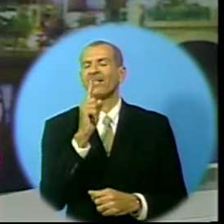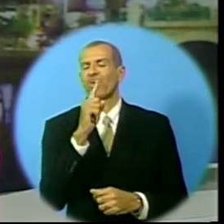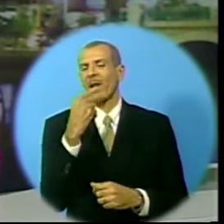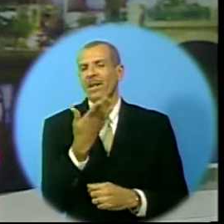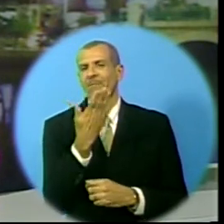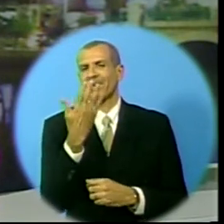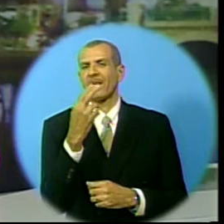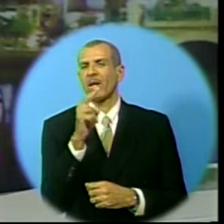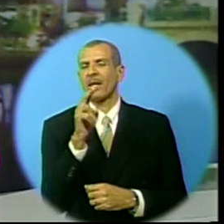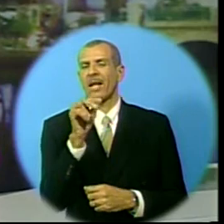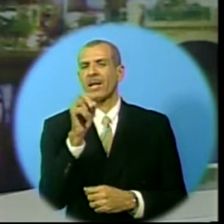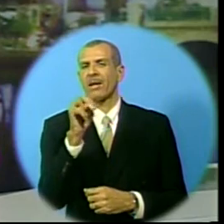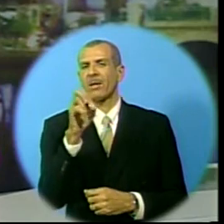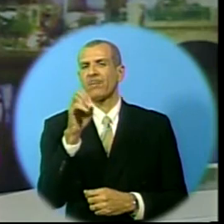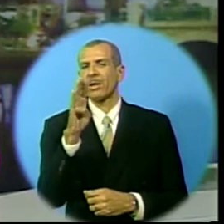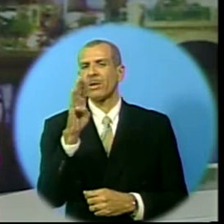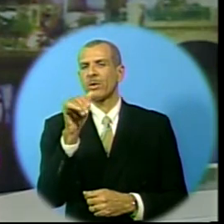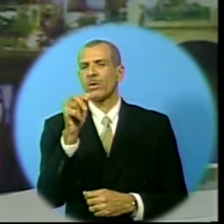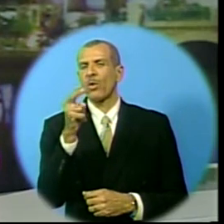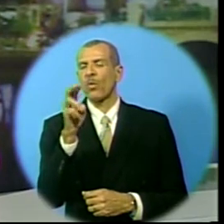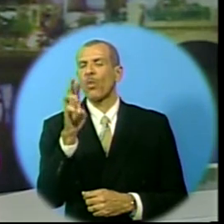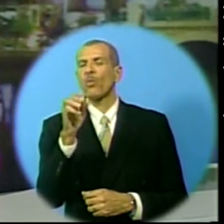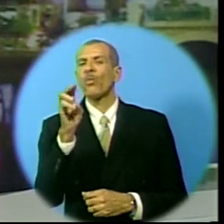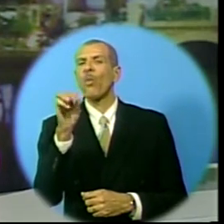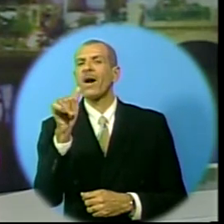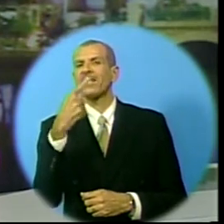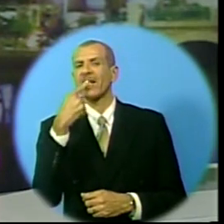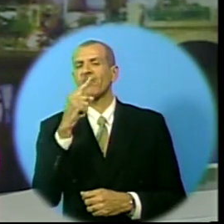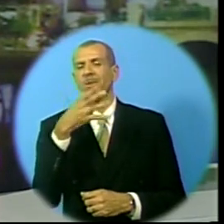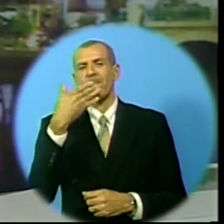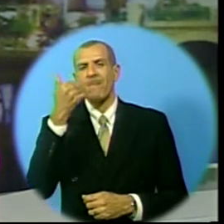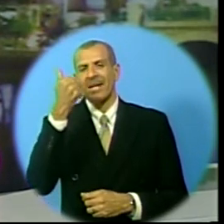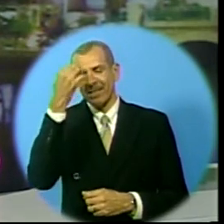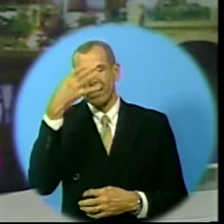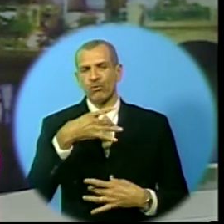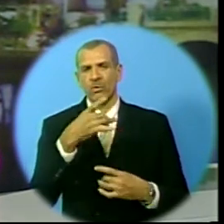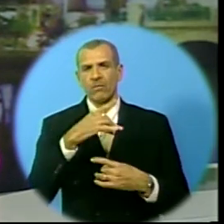on the body to ensure decisions are made in the best interest of all.